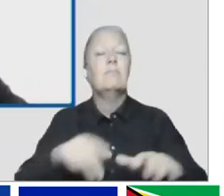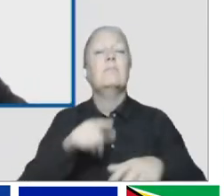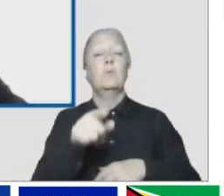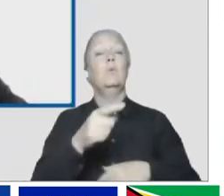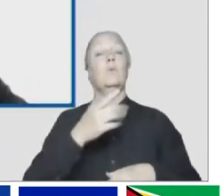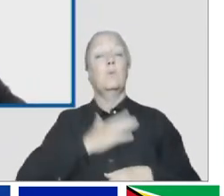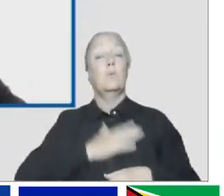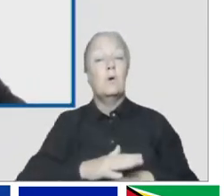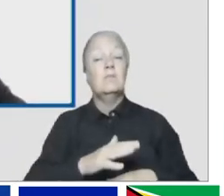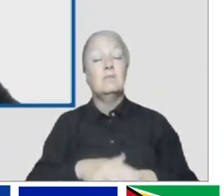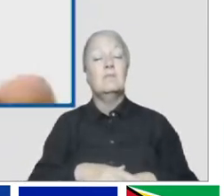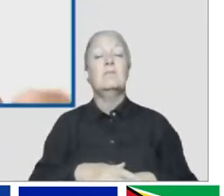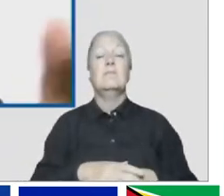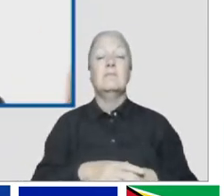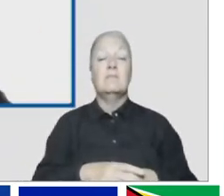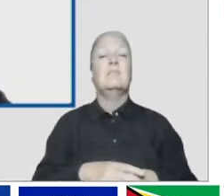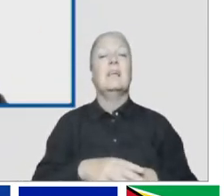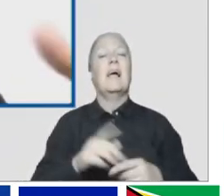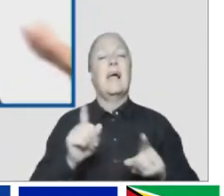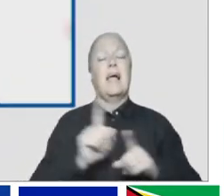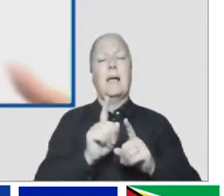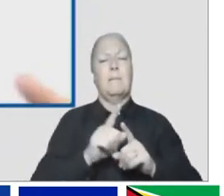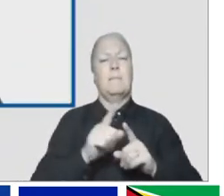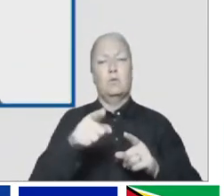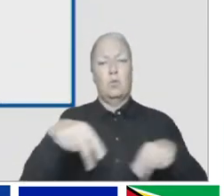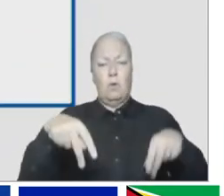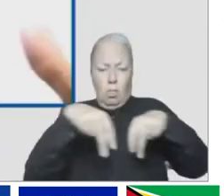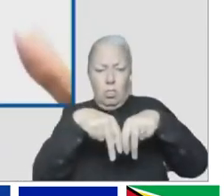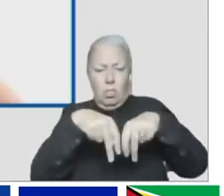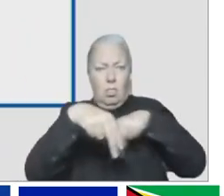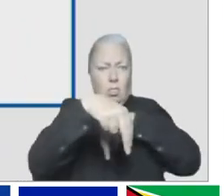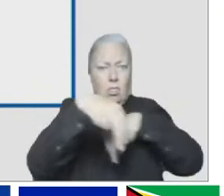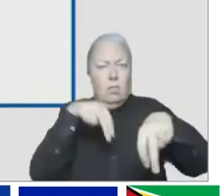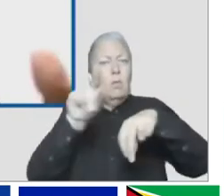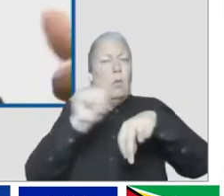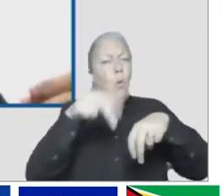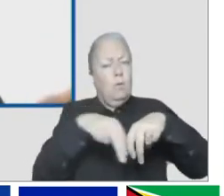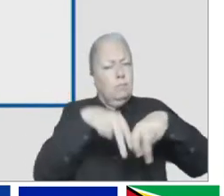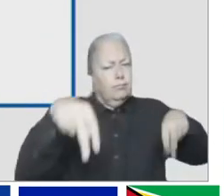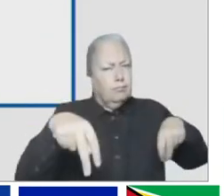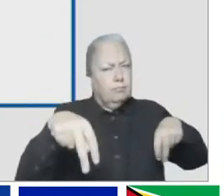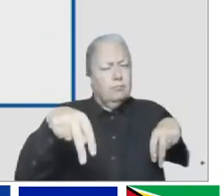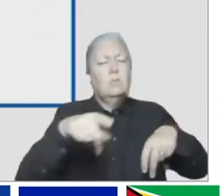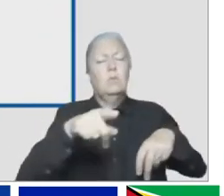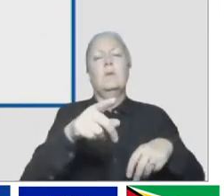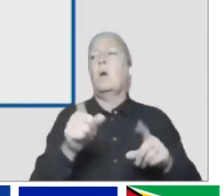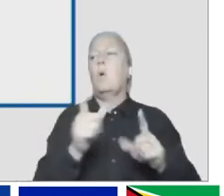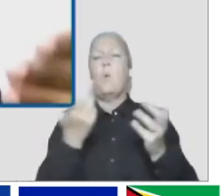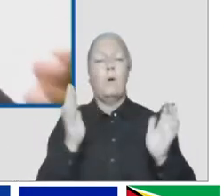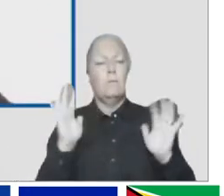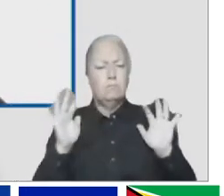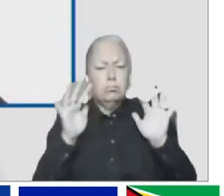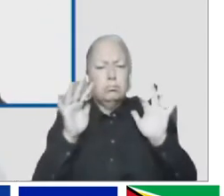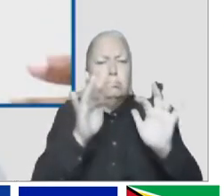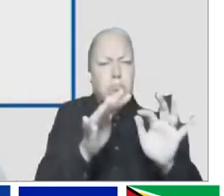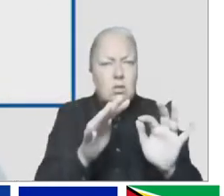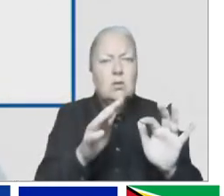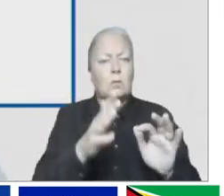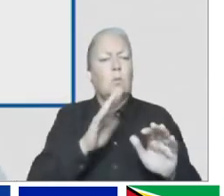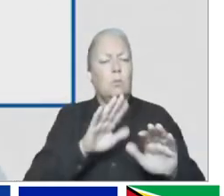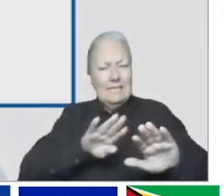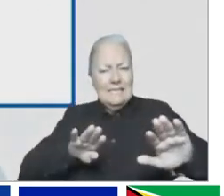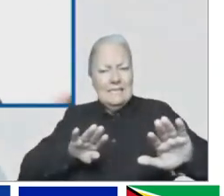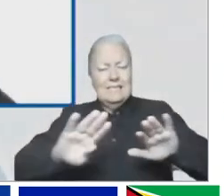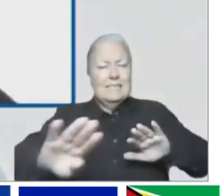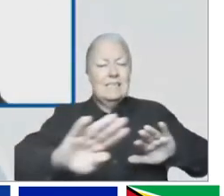distancing. You want to minimize the movement of people and the gathering of people. But then if you have to do social transfers, if you